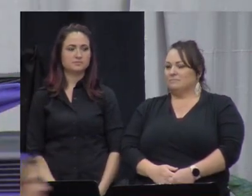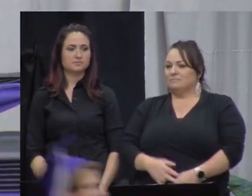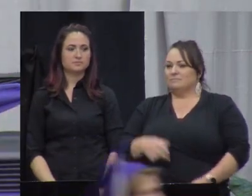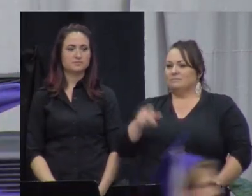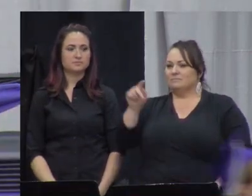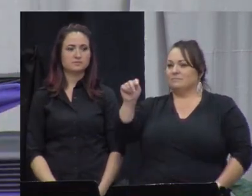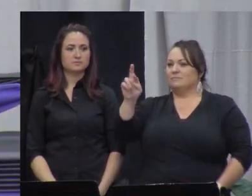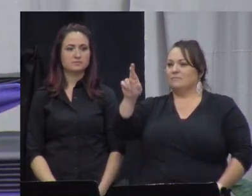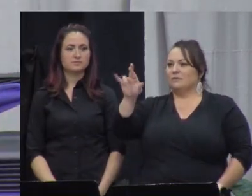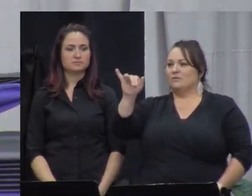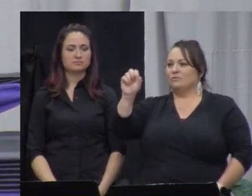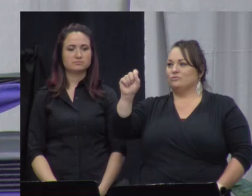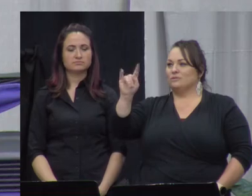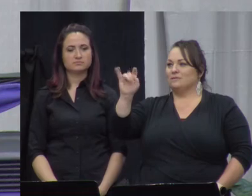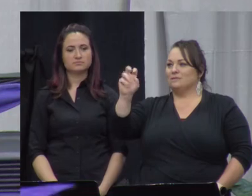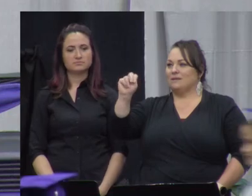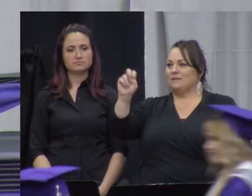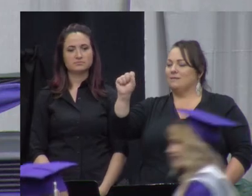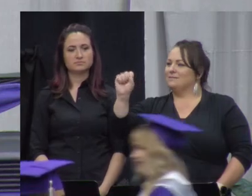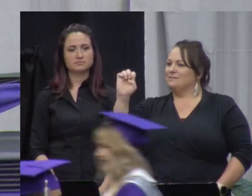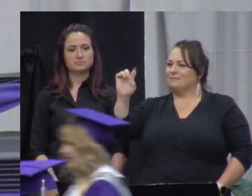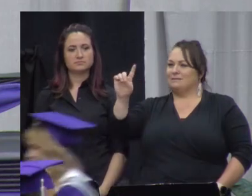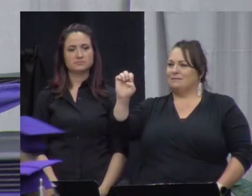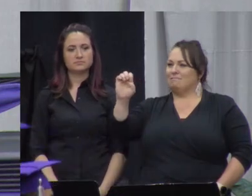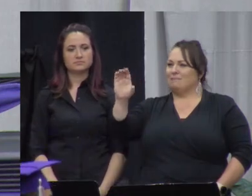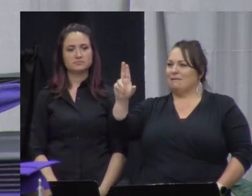Tristan Savickas.